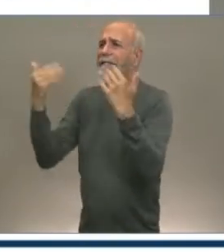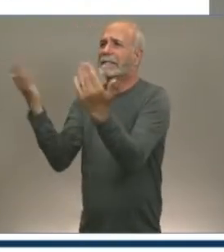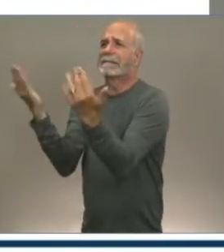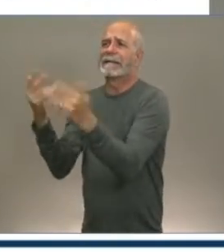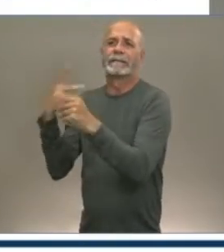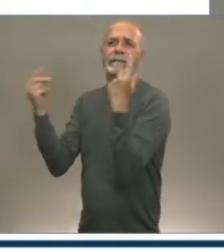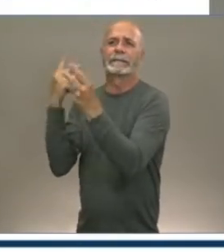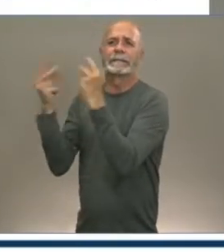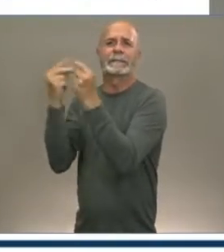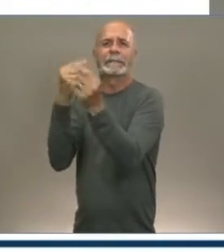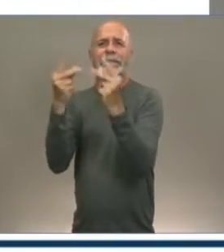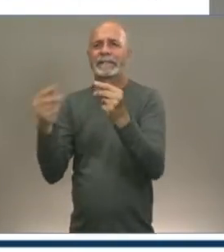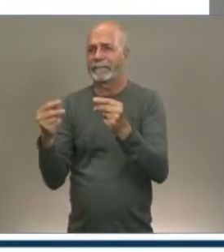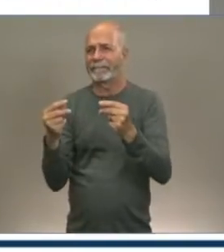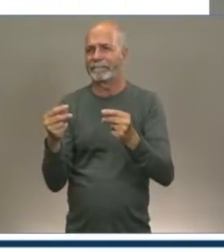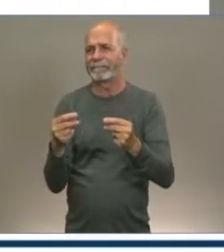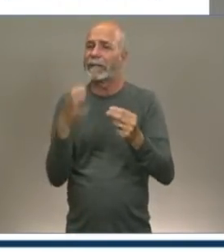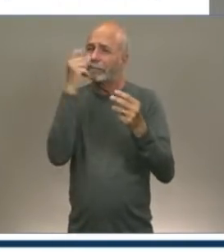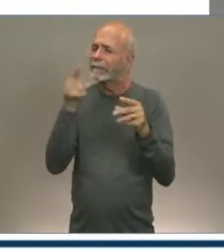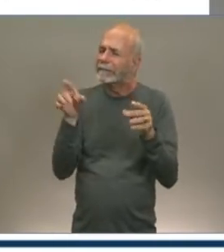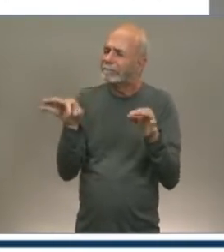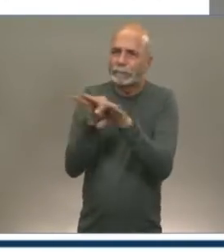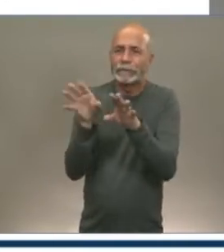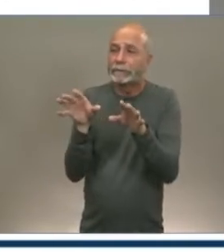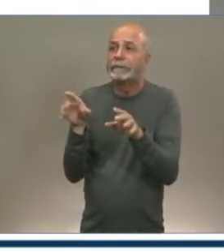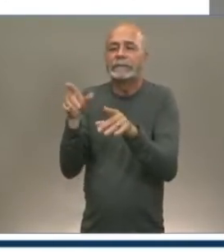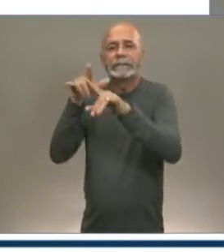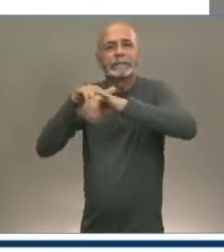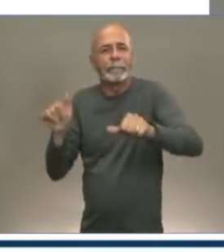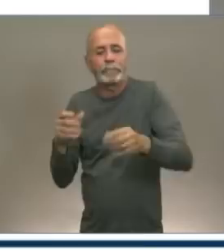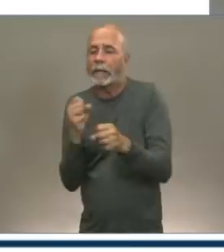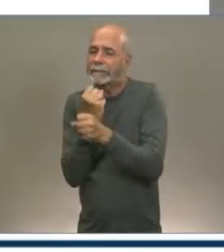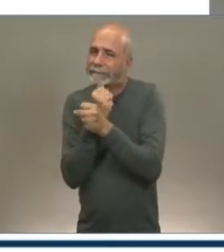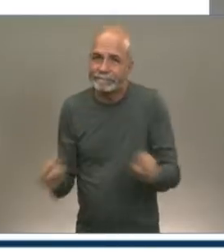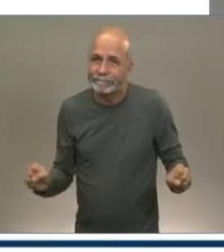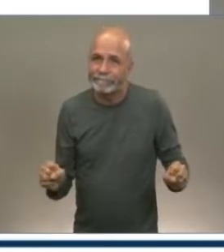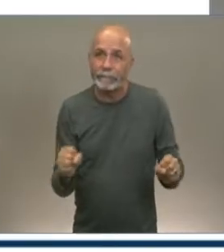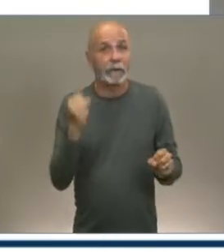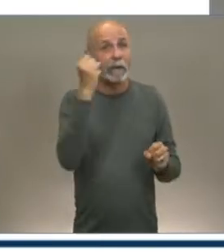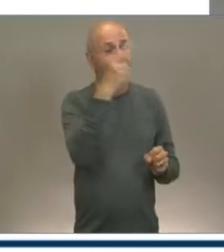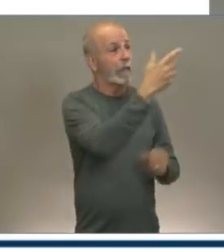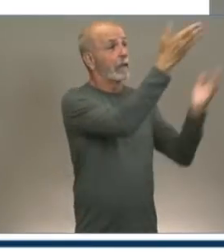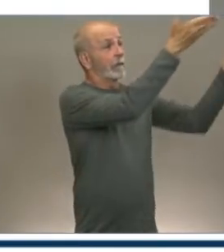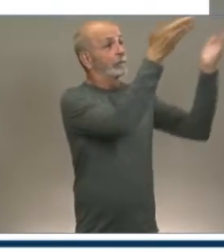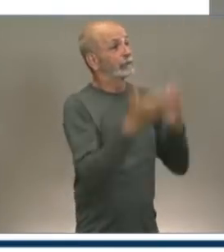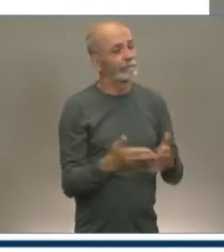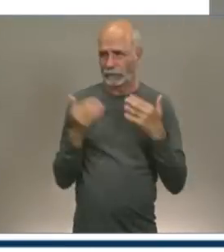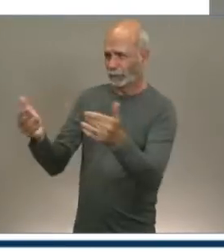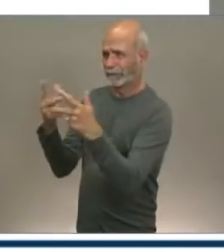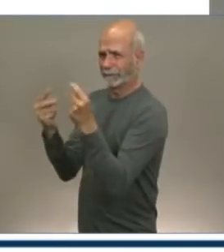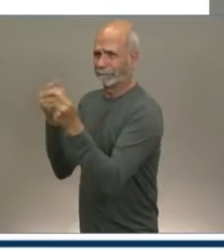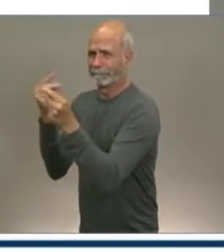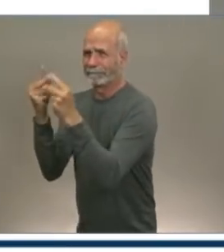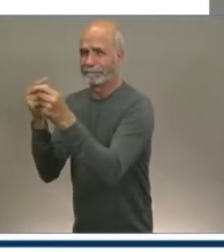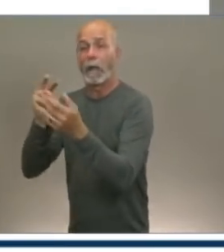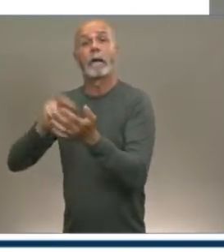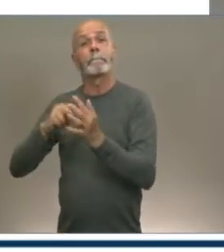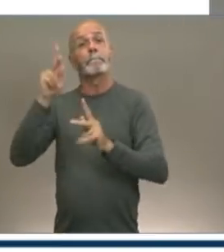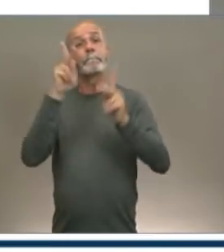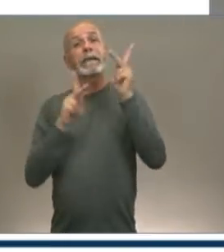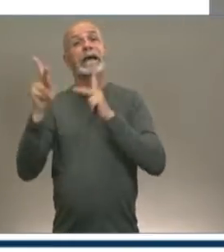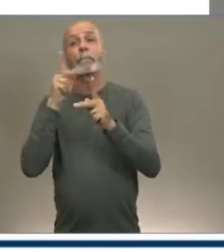safety. The effort required to distribute this amount of vaccine quickly will come at great personal sacrifice to our